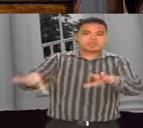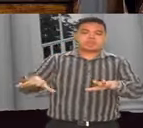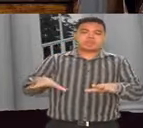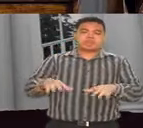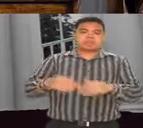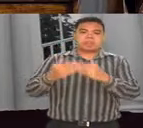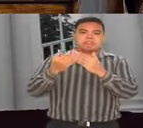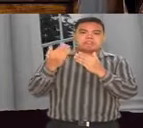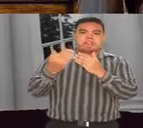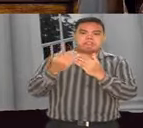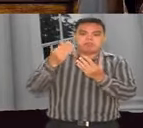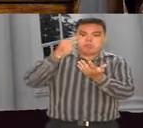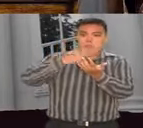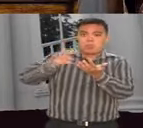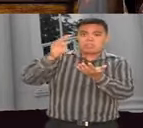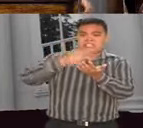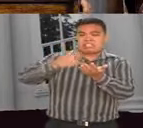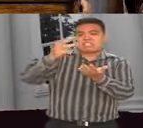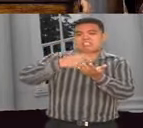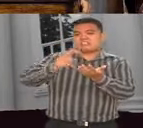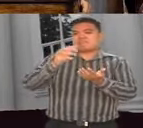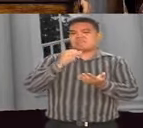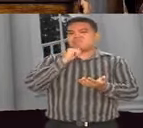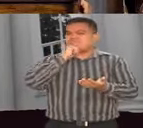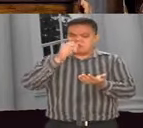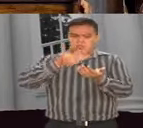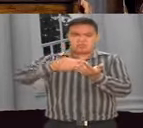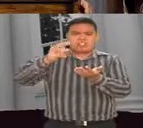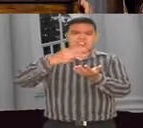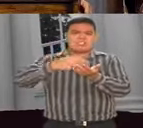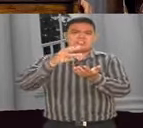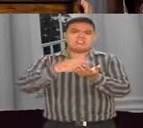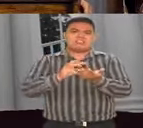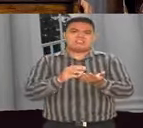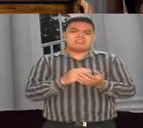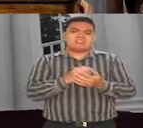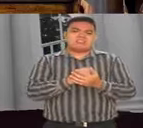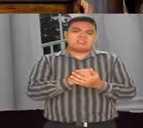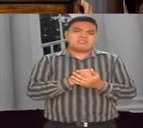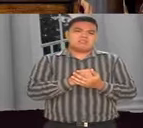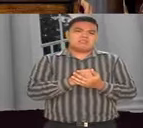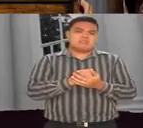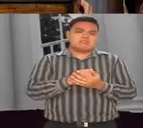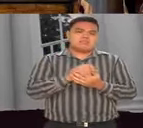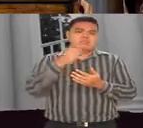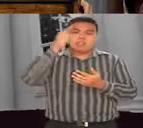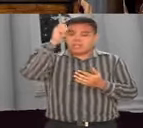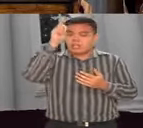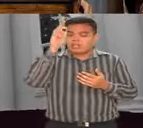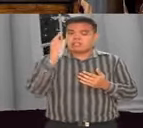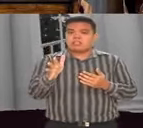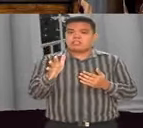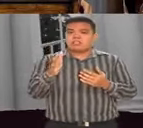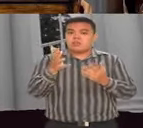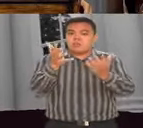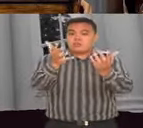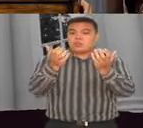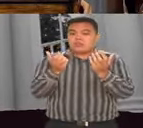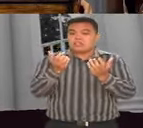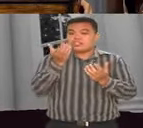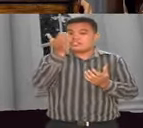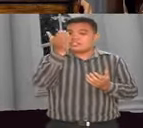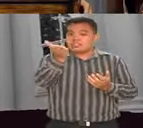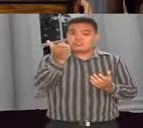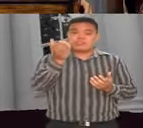Dili nato sayangon. There is more to life than just existing. God